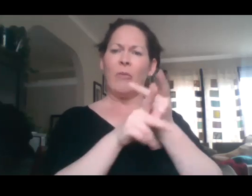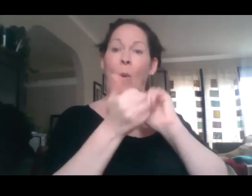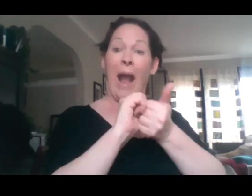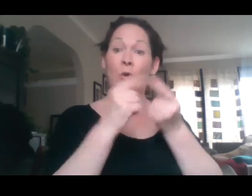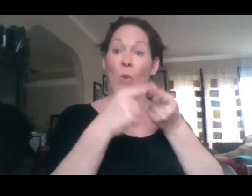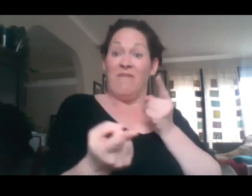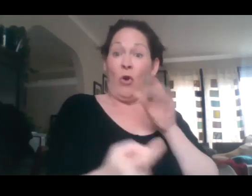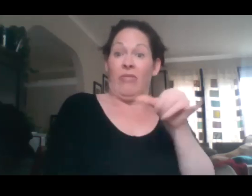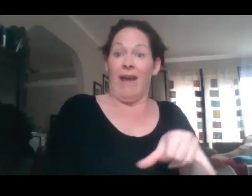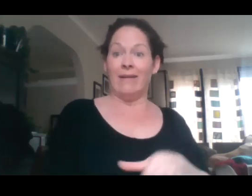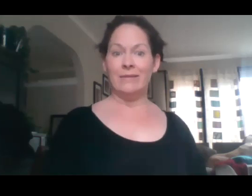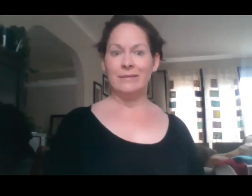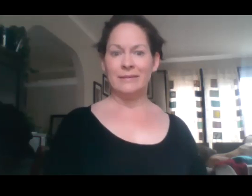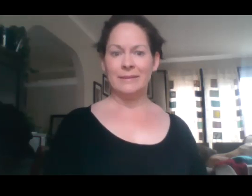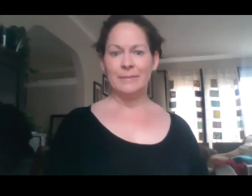this.